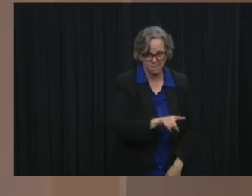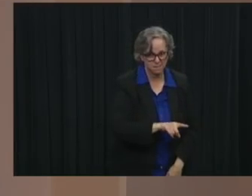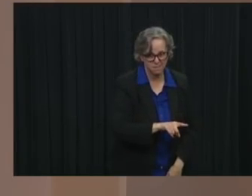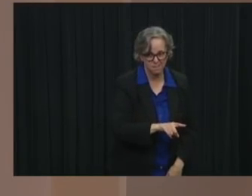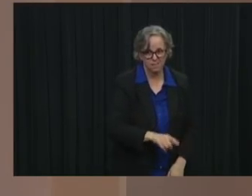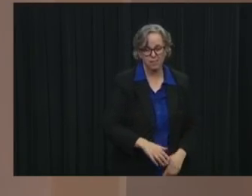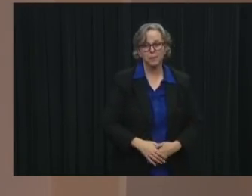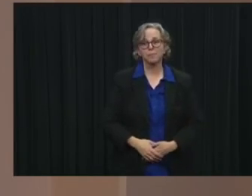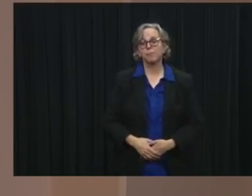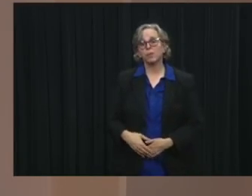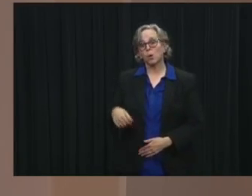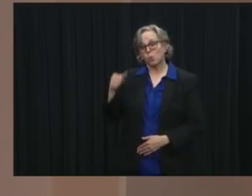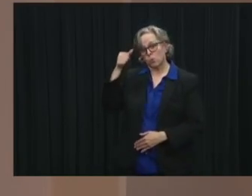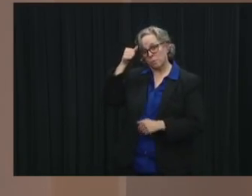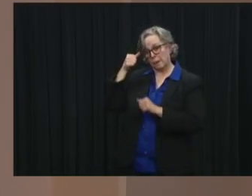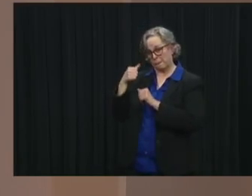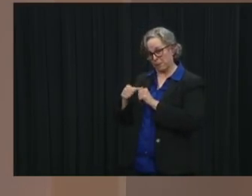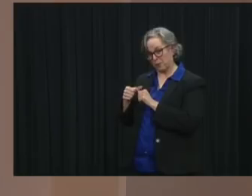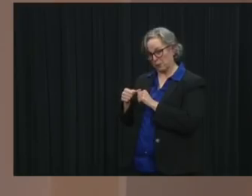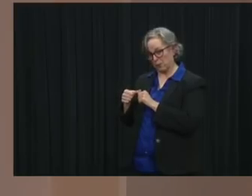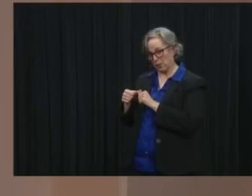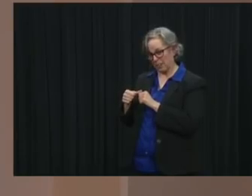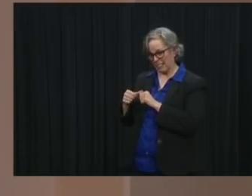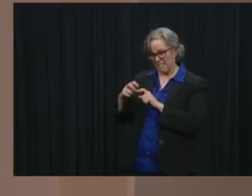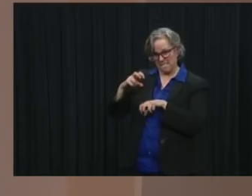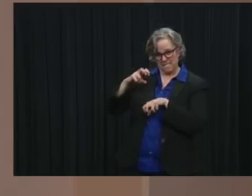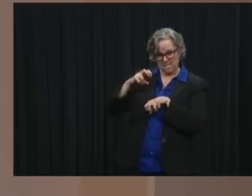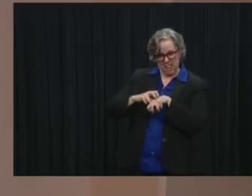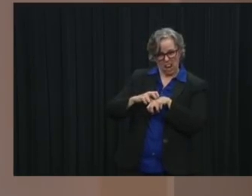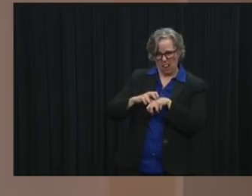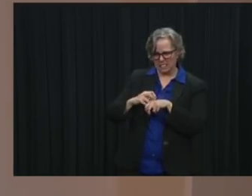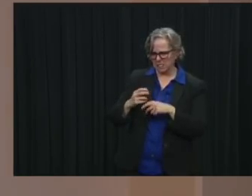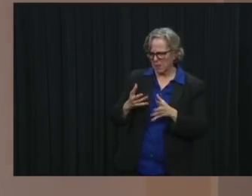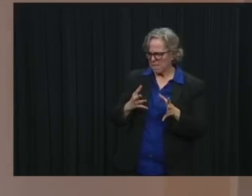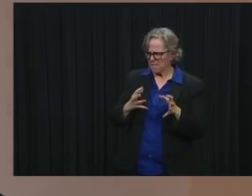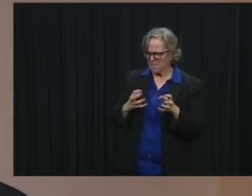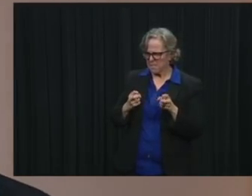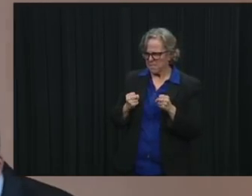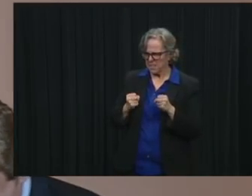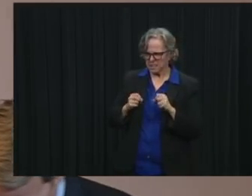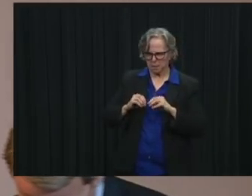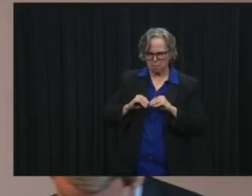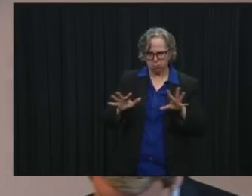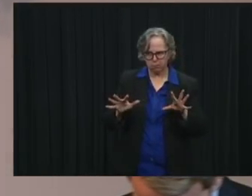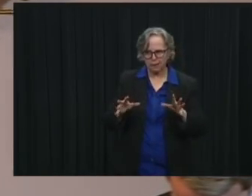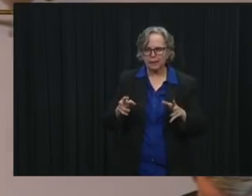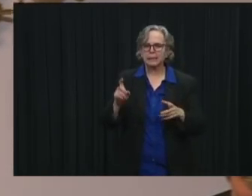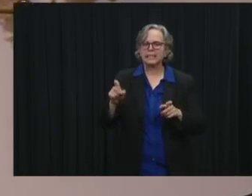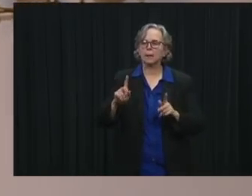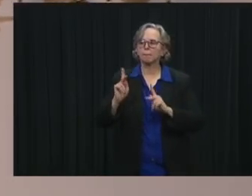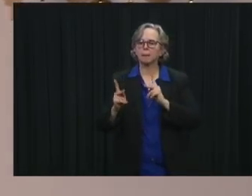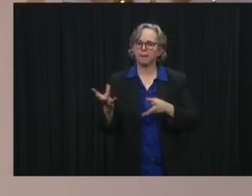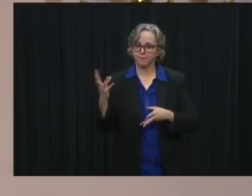do our part to slow the spread. Governor? Thanks. I'll be happy to take questions.